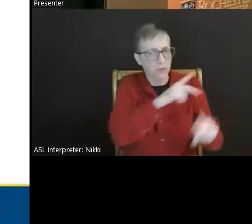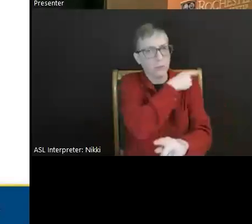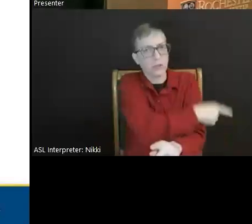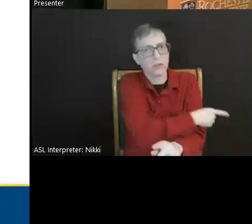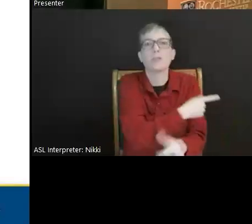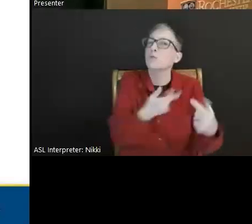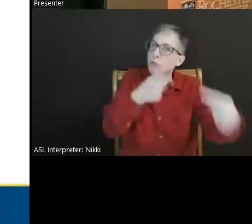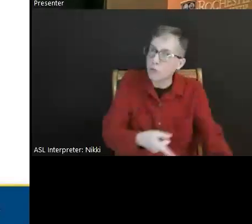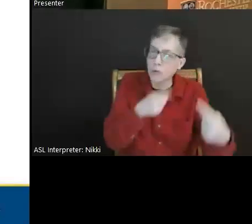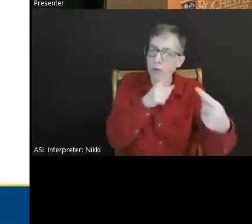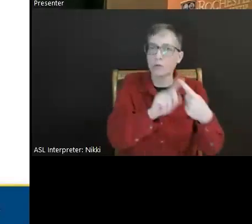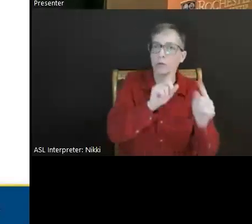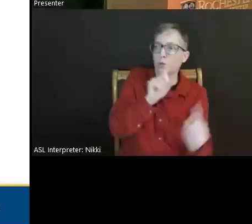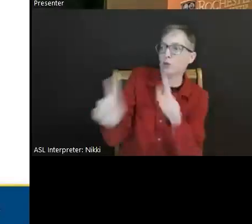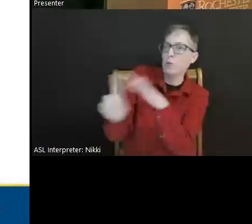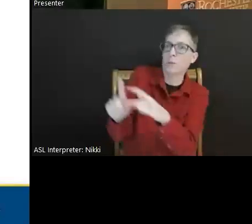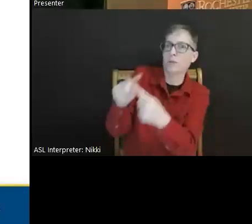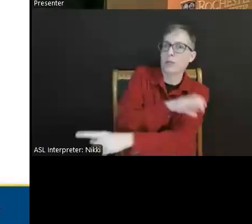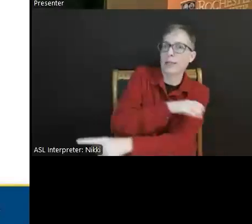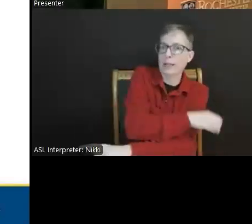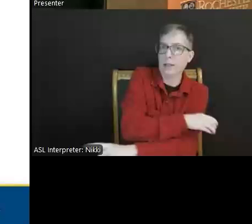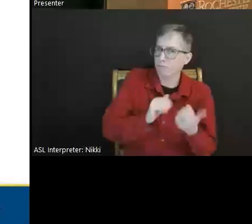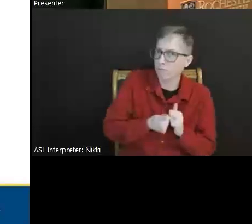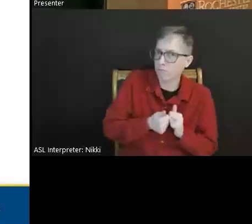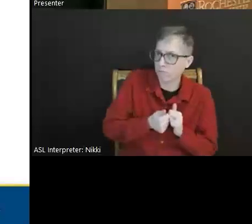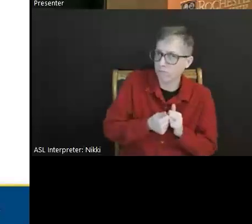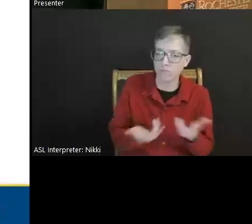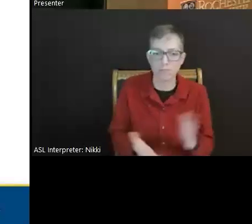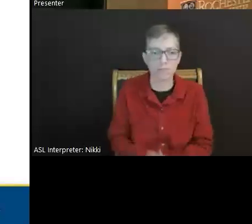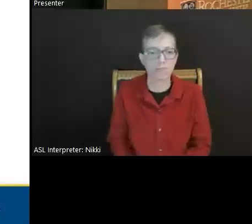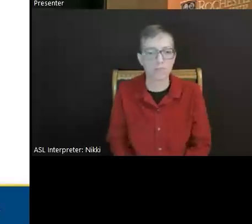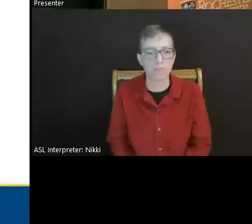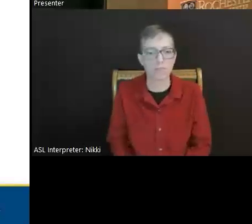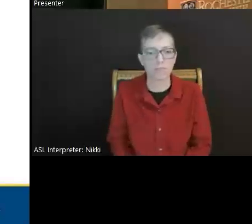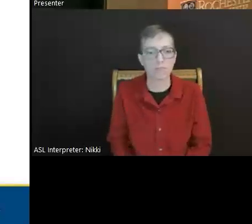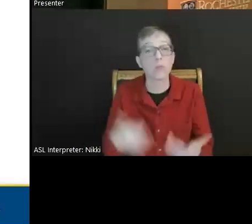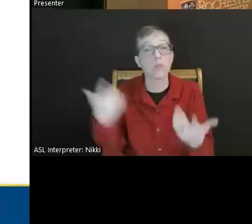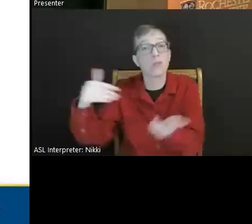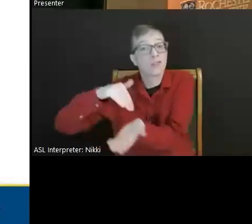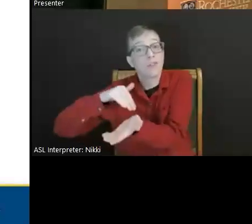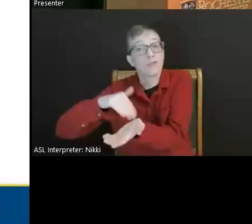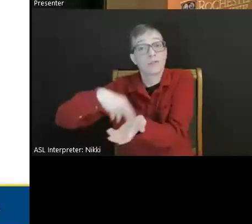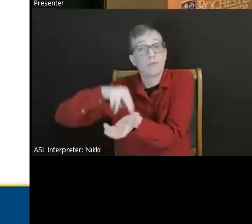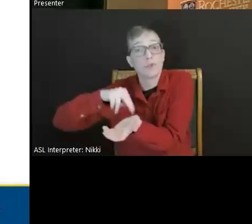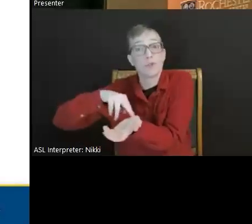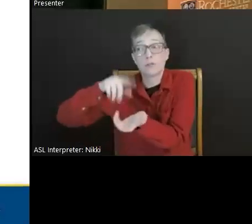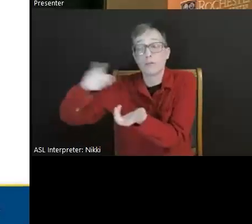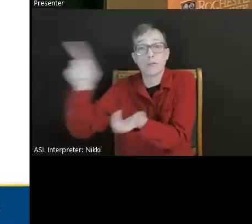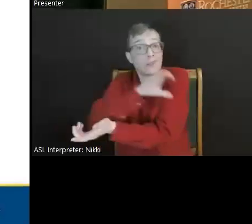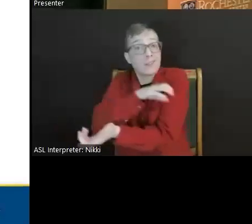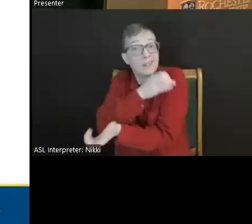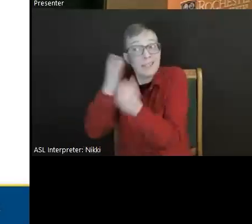level? And finally, how do we think about how these issues affect clinicians? Our primary focus is on patient